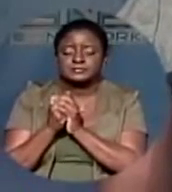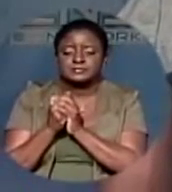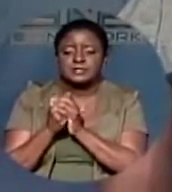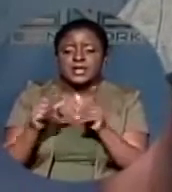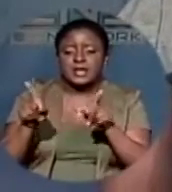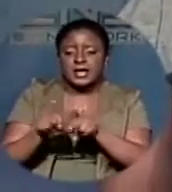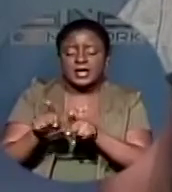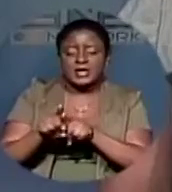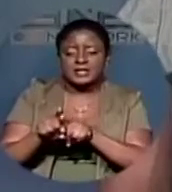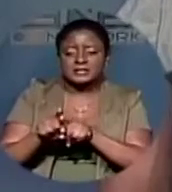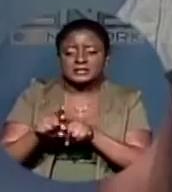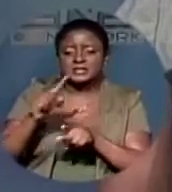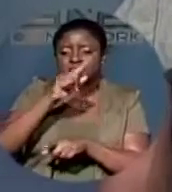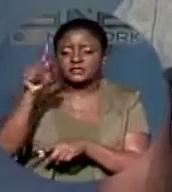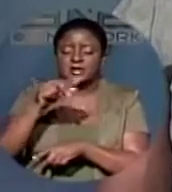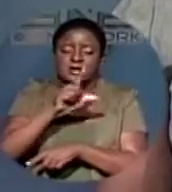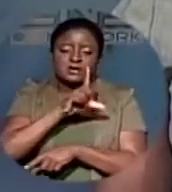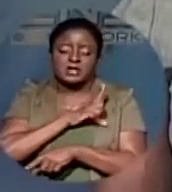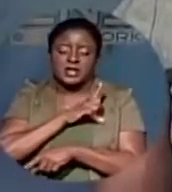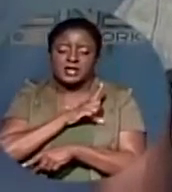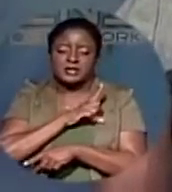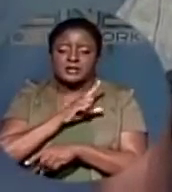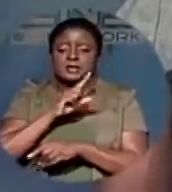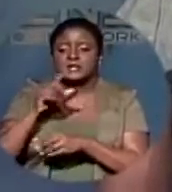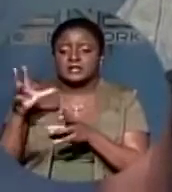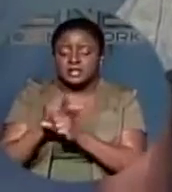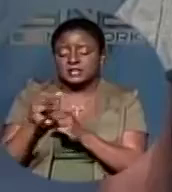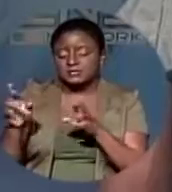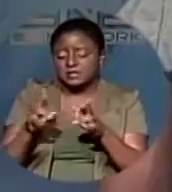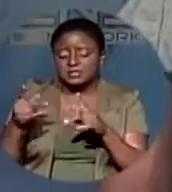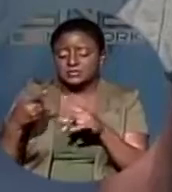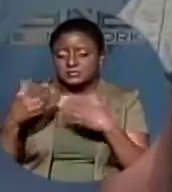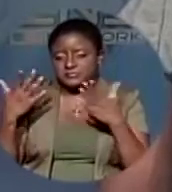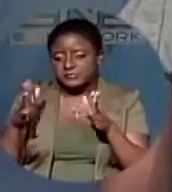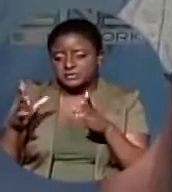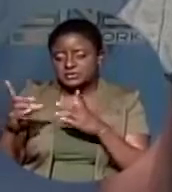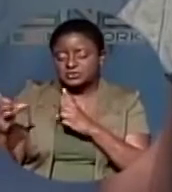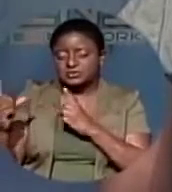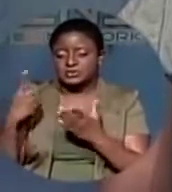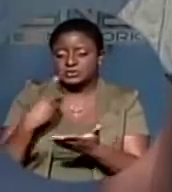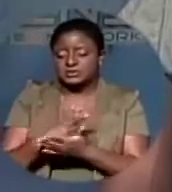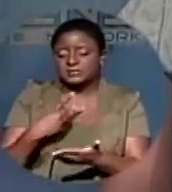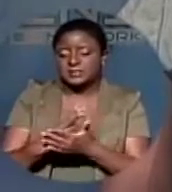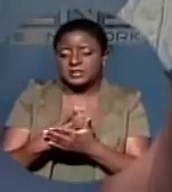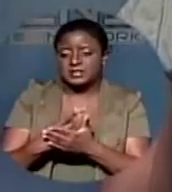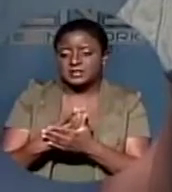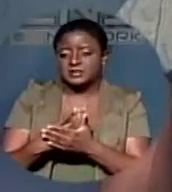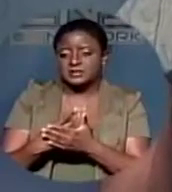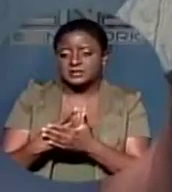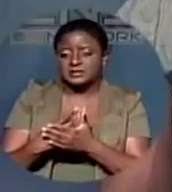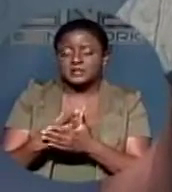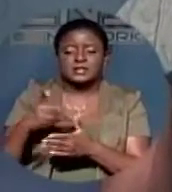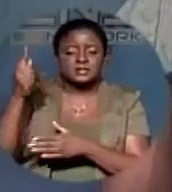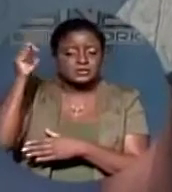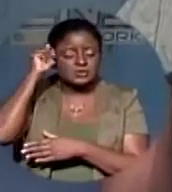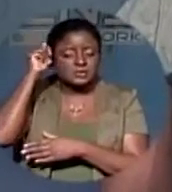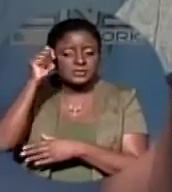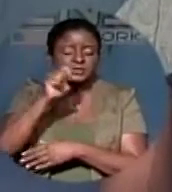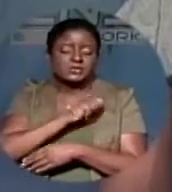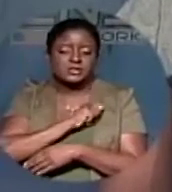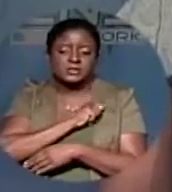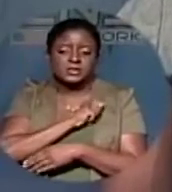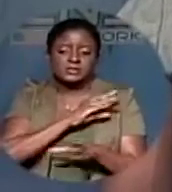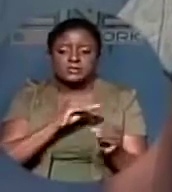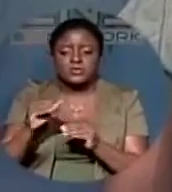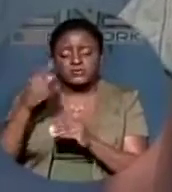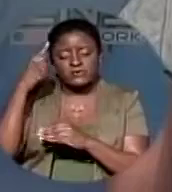Honorable Shivargo Lang, was about to wrap up debate on the bill, Leader of Government Business in the House of Assembly, Tommy Turnquest, moved for the House to